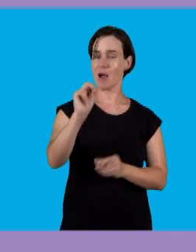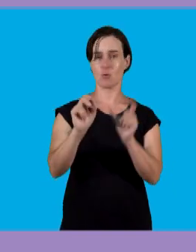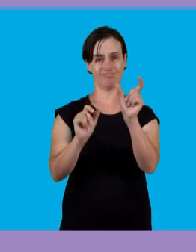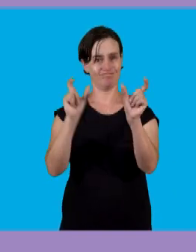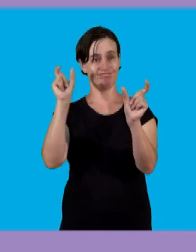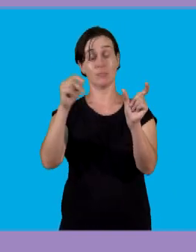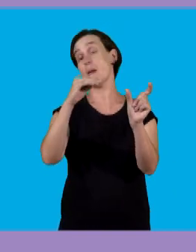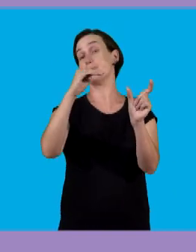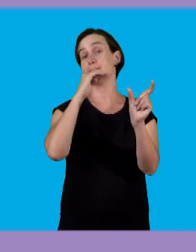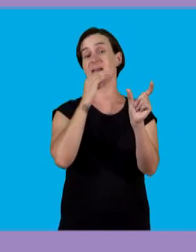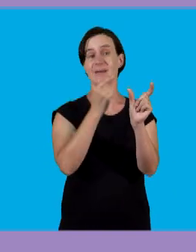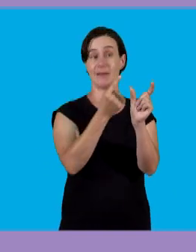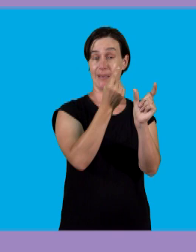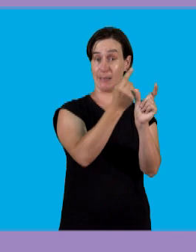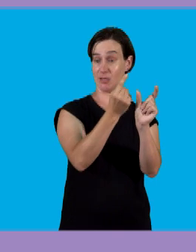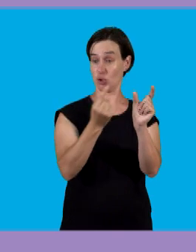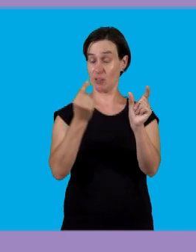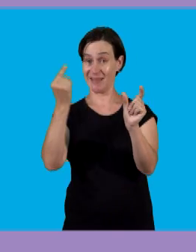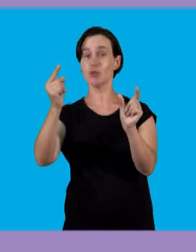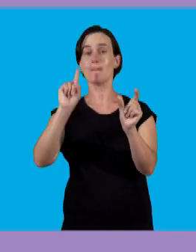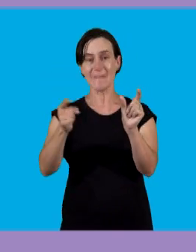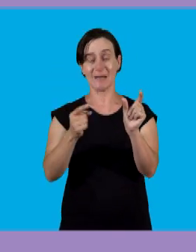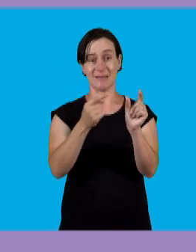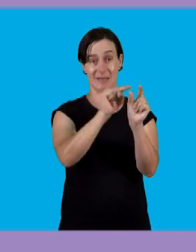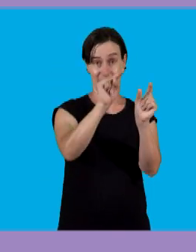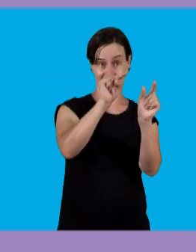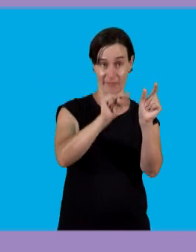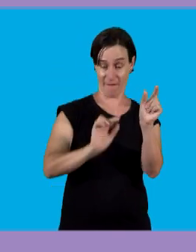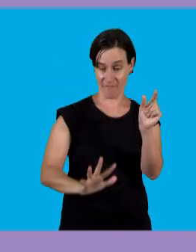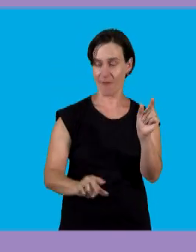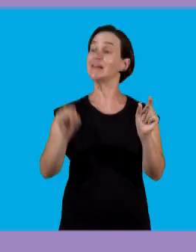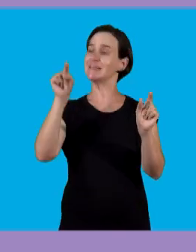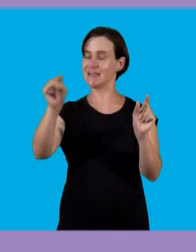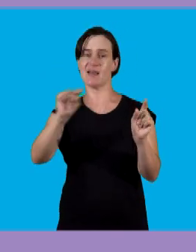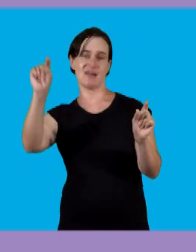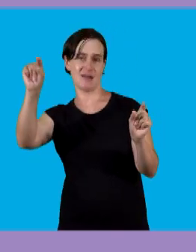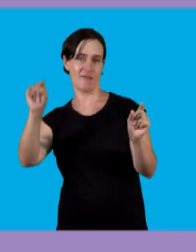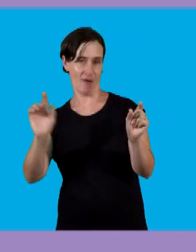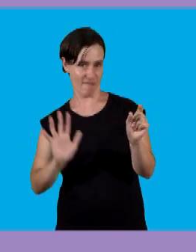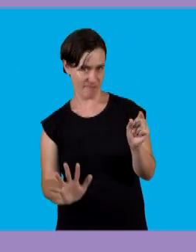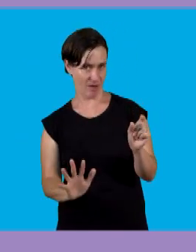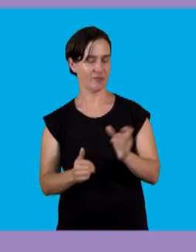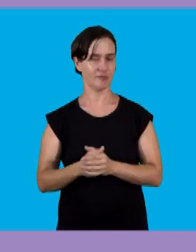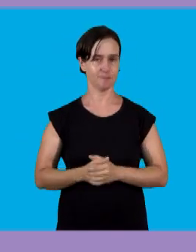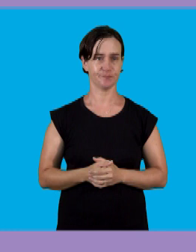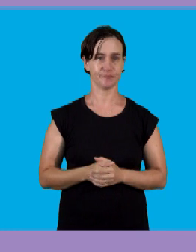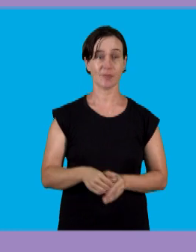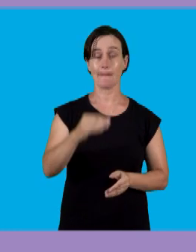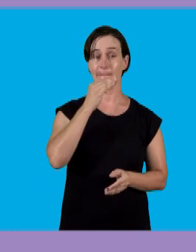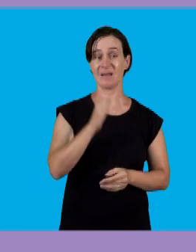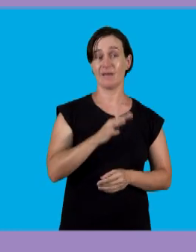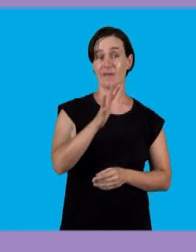terms in the binomial must divide by that 5. So that is going to be here